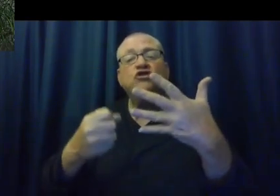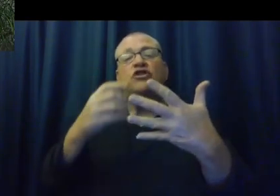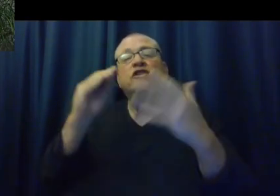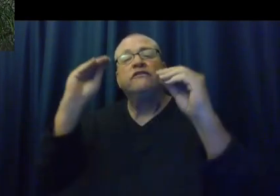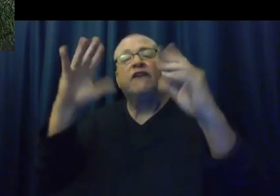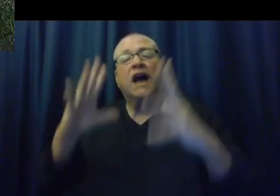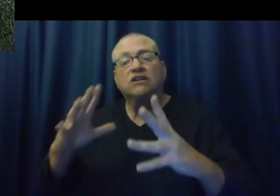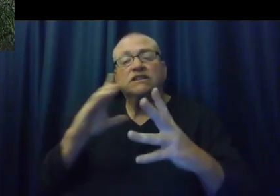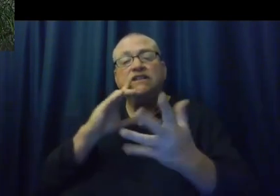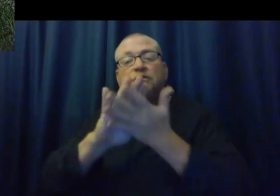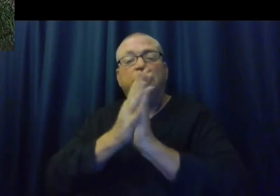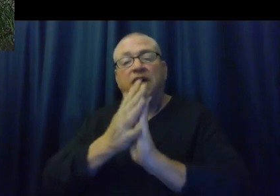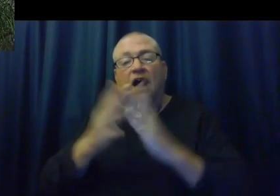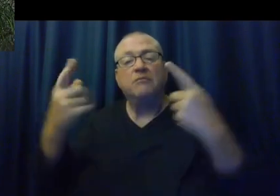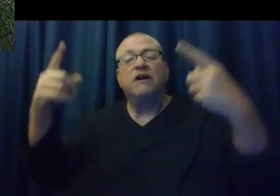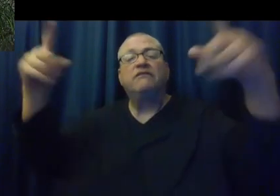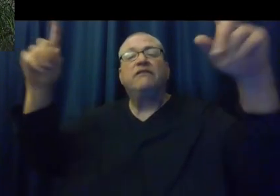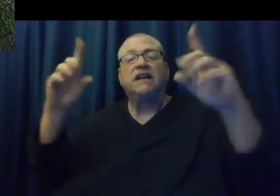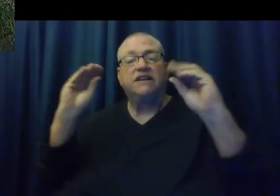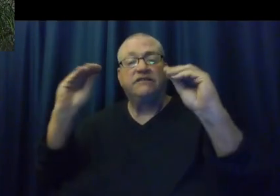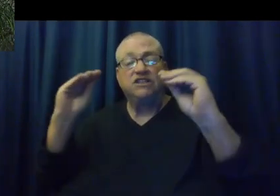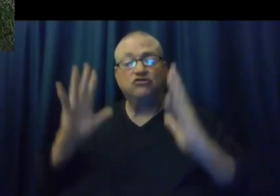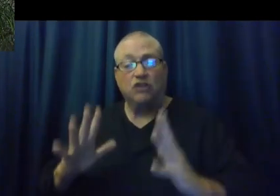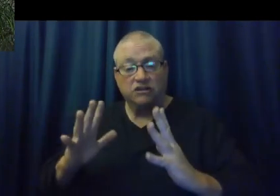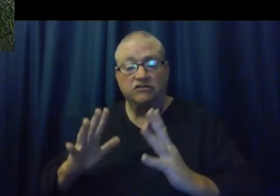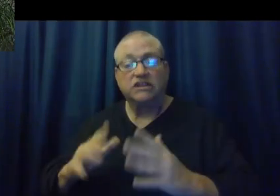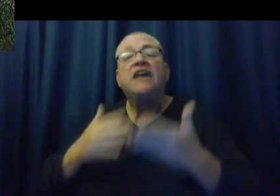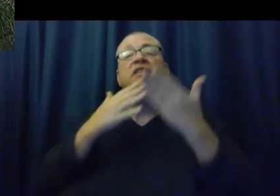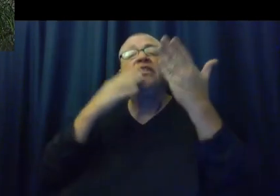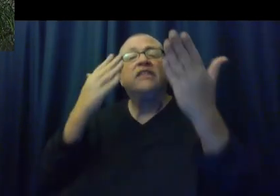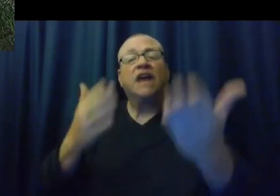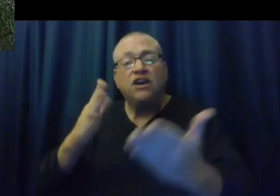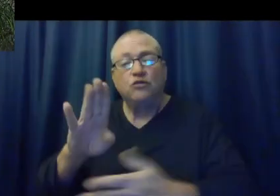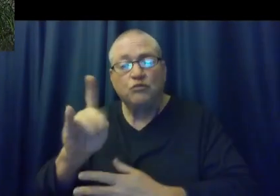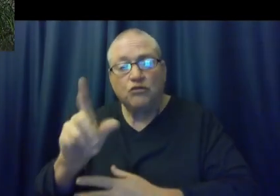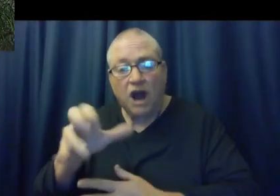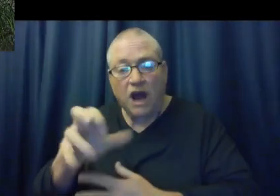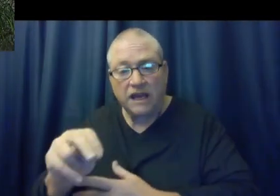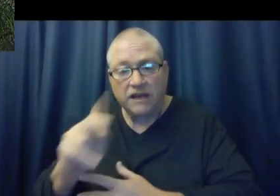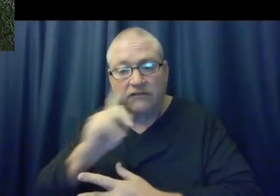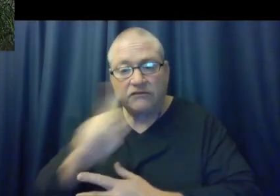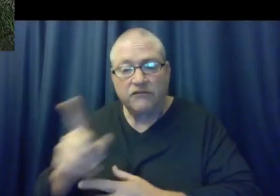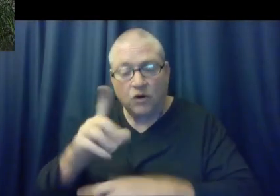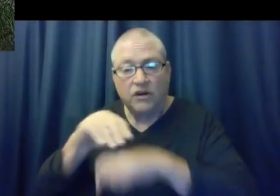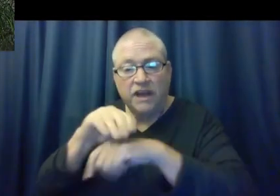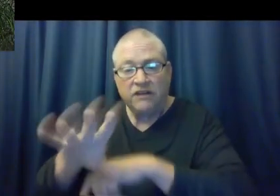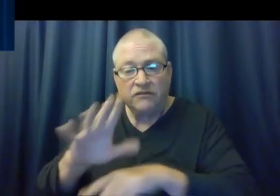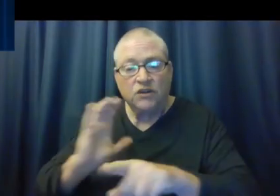as effective instructors. Brian, thank you for making a lasting impact on our students and faculty.